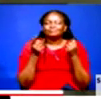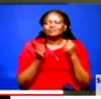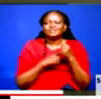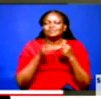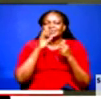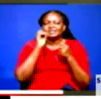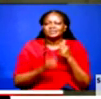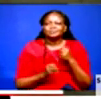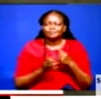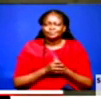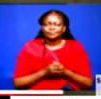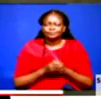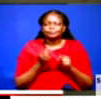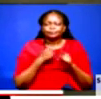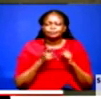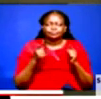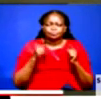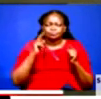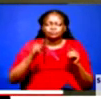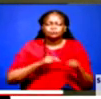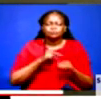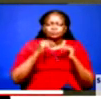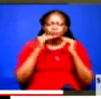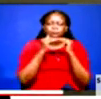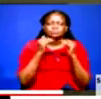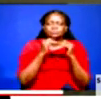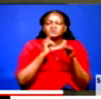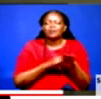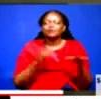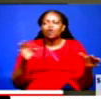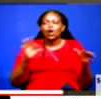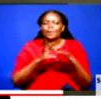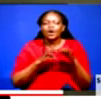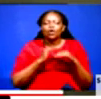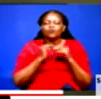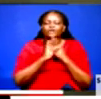6%. But at the national level, when you combine all of them,